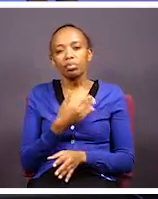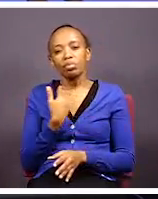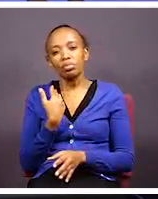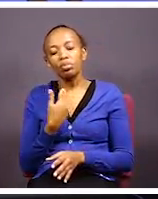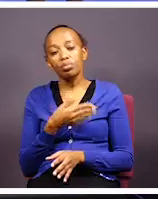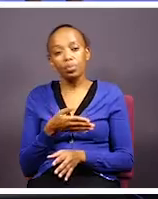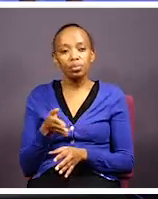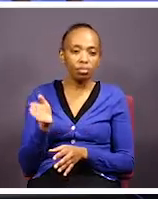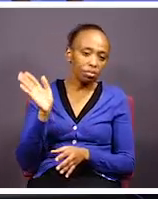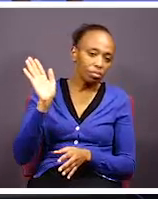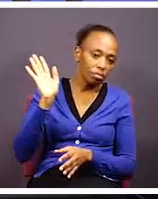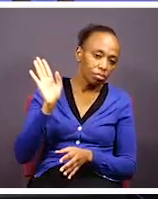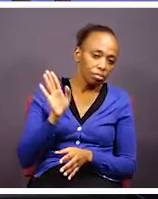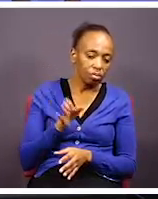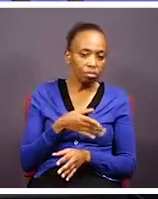we